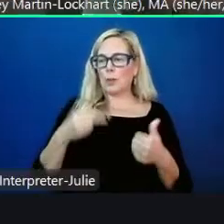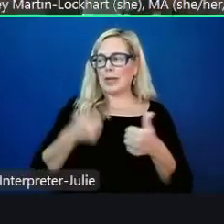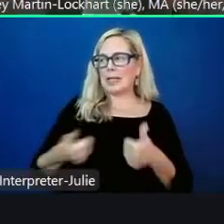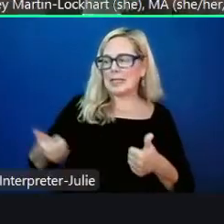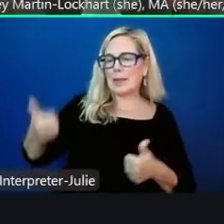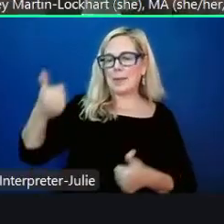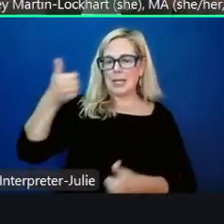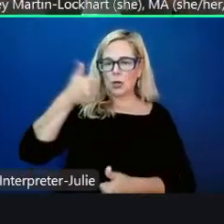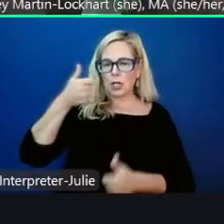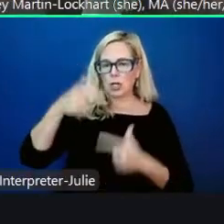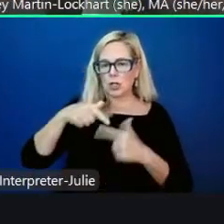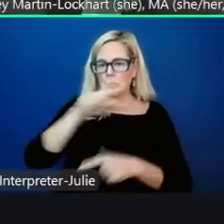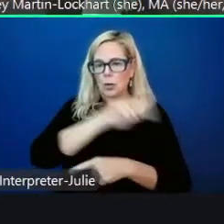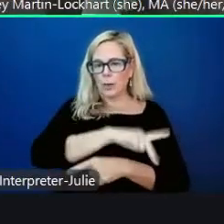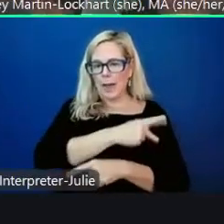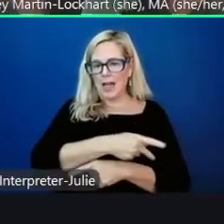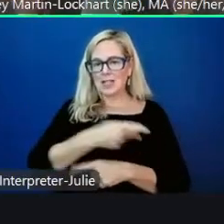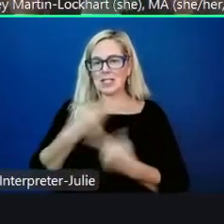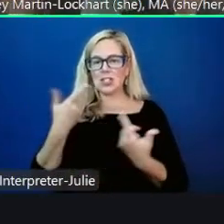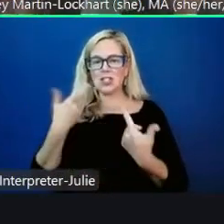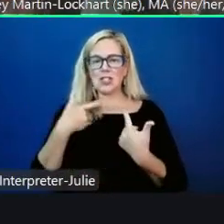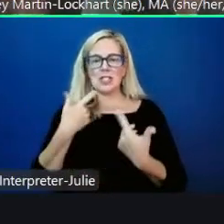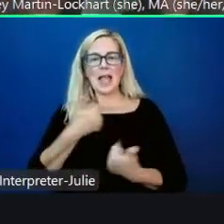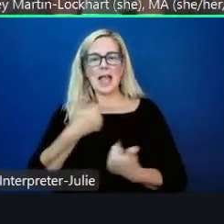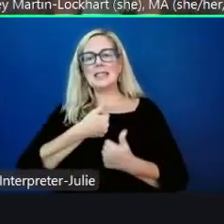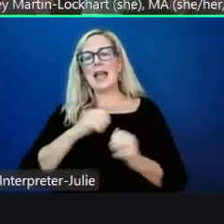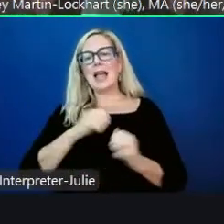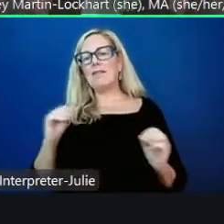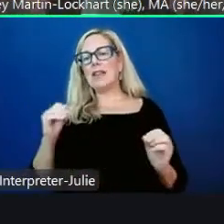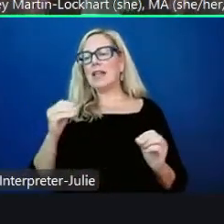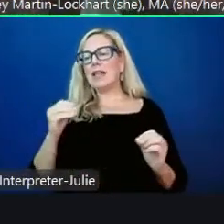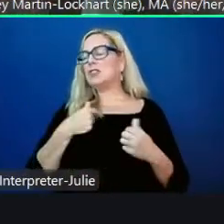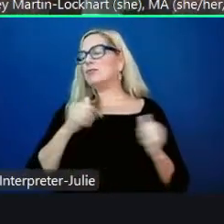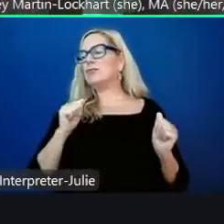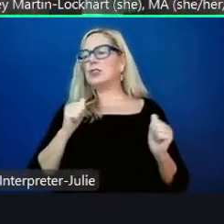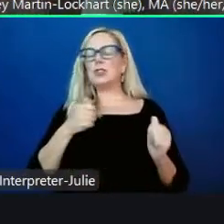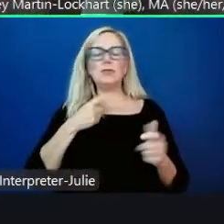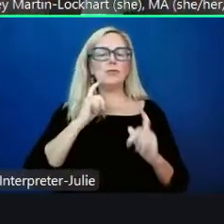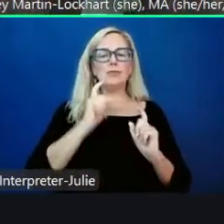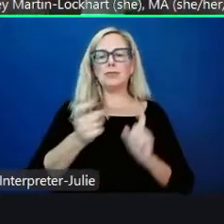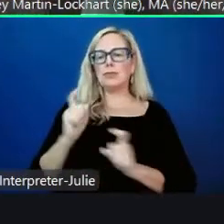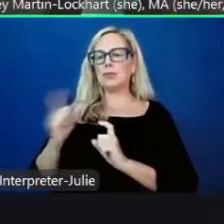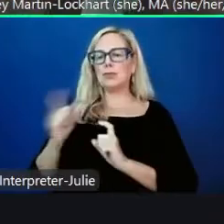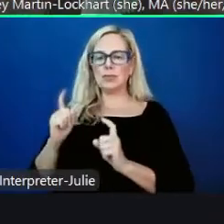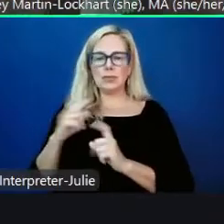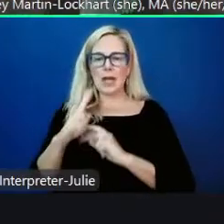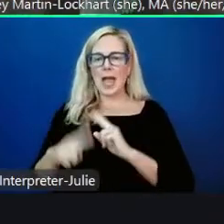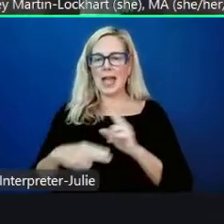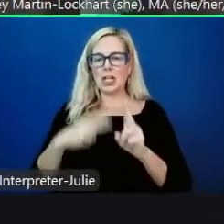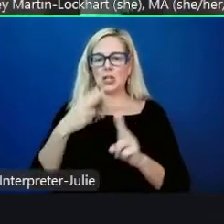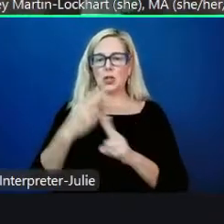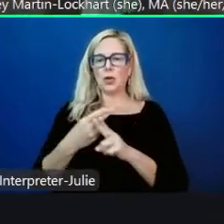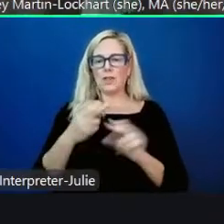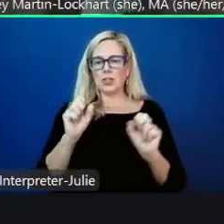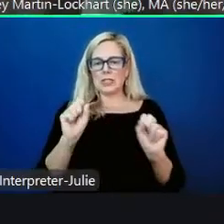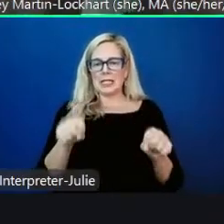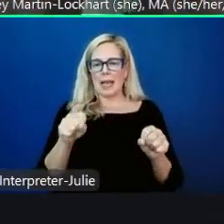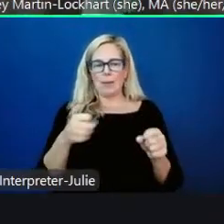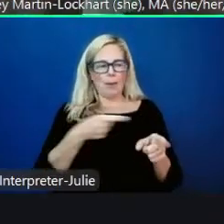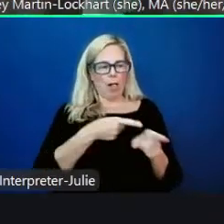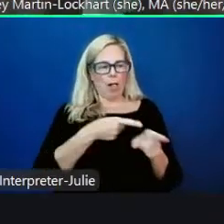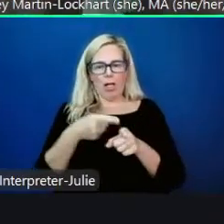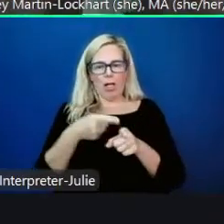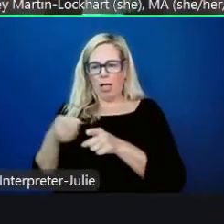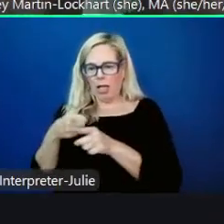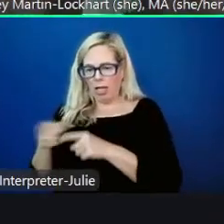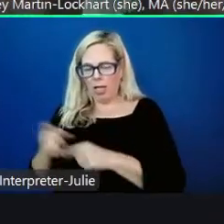patients, and selfless, free from needs, and universally capable. Networks of medical students and doctors